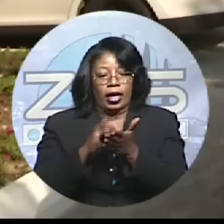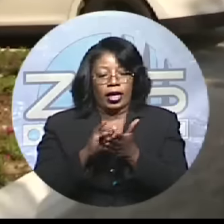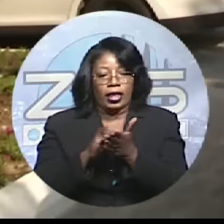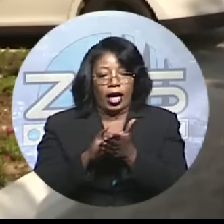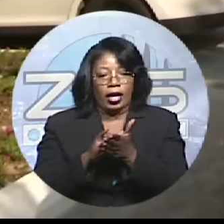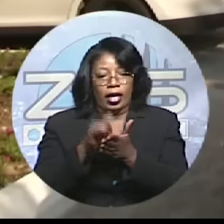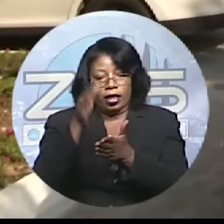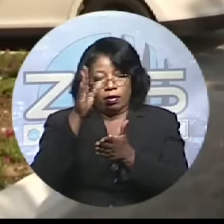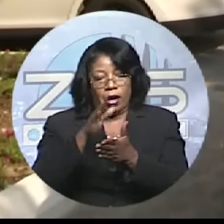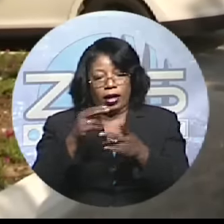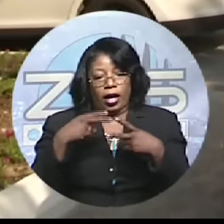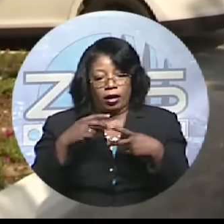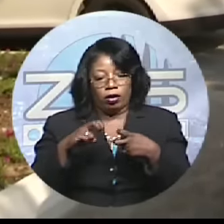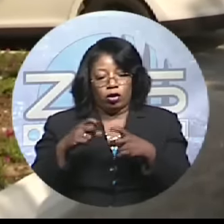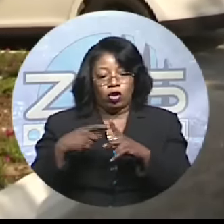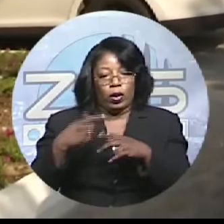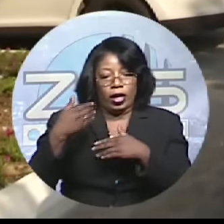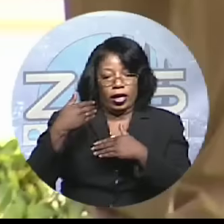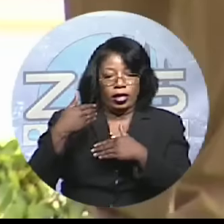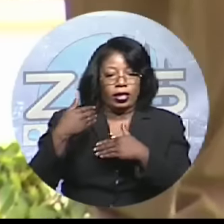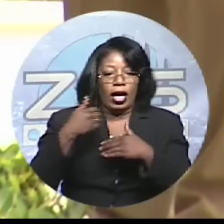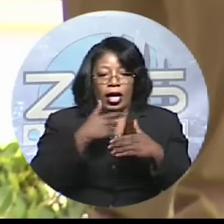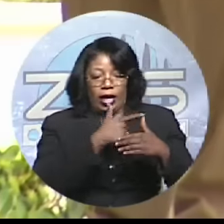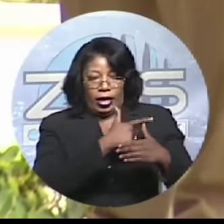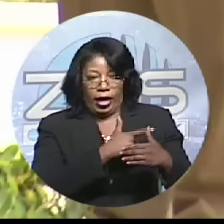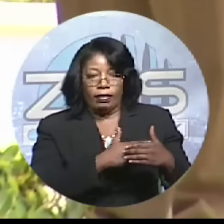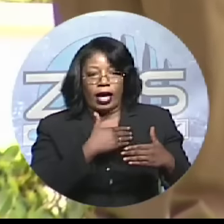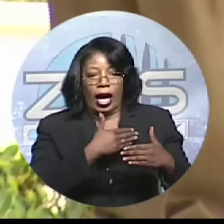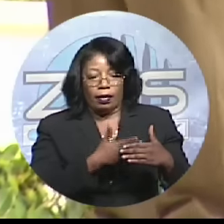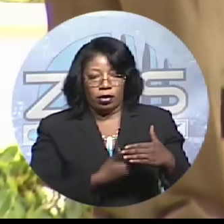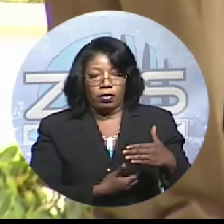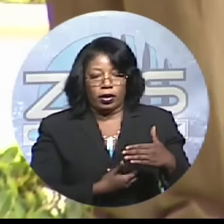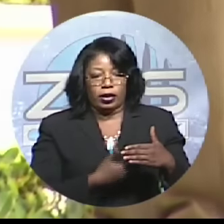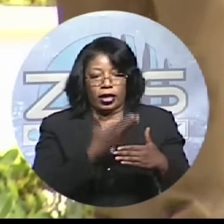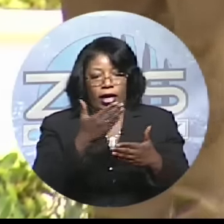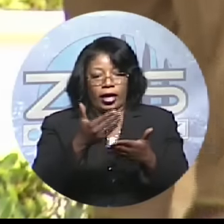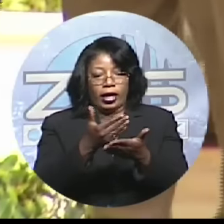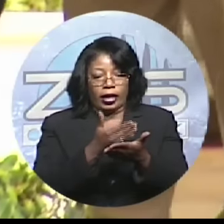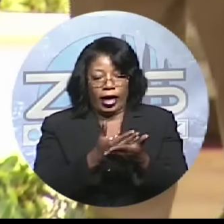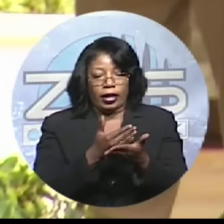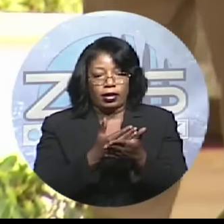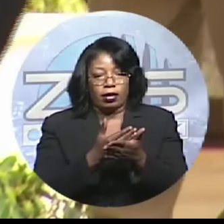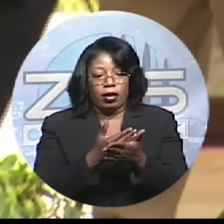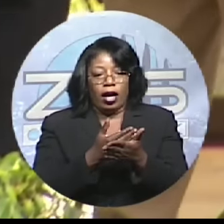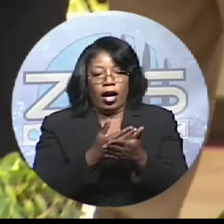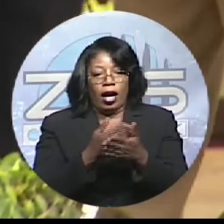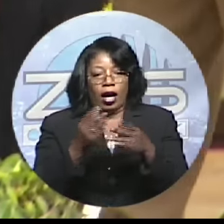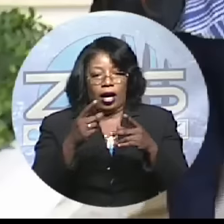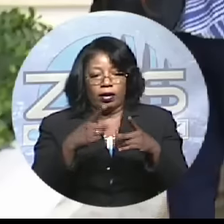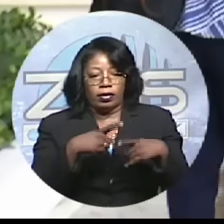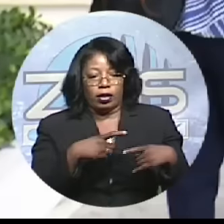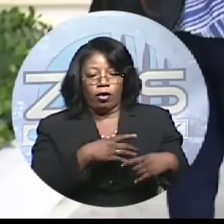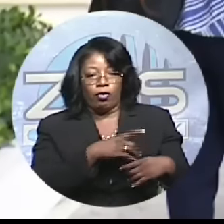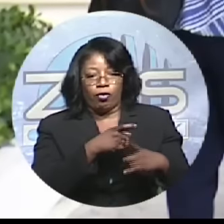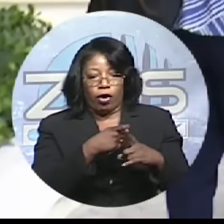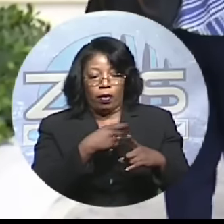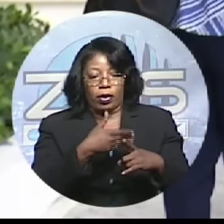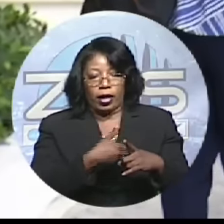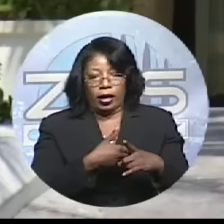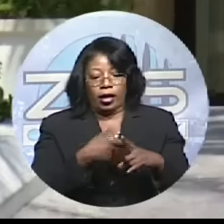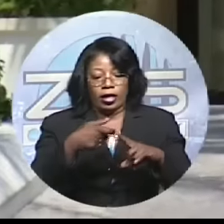left abdomen. After taking several photographs, Sergeant Roll says he collected several samples of the deceased, which contained fingernail